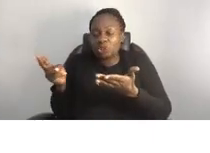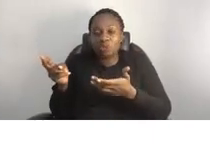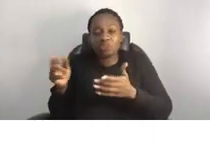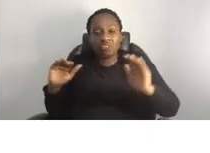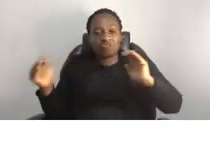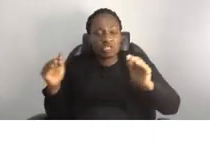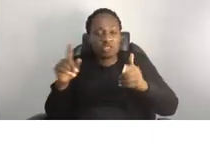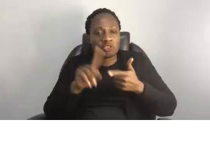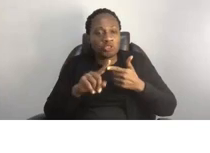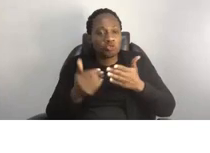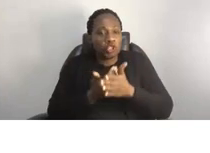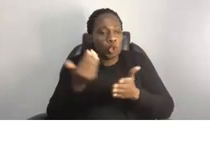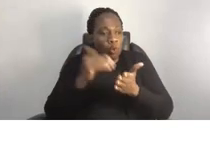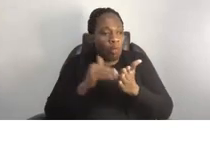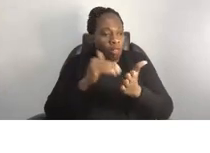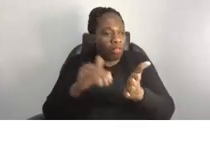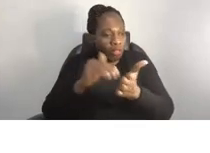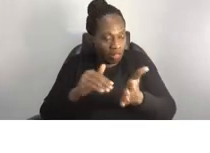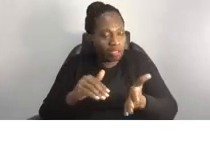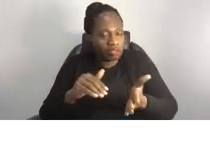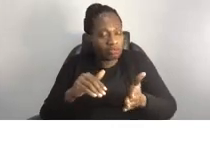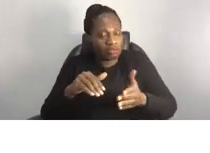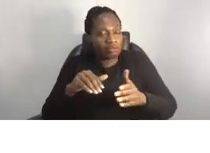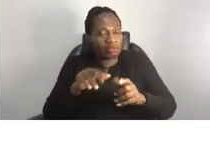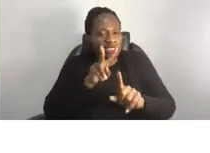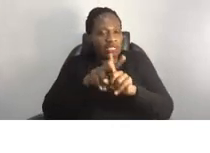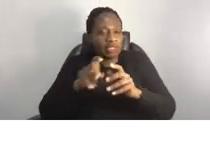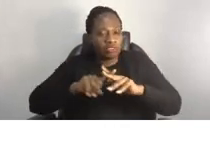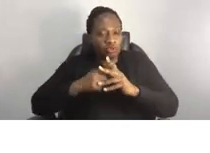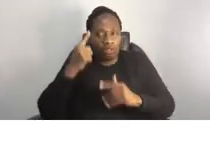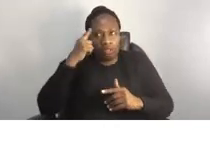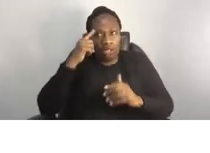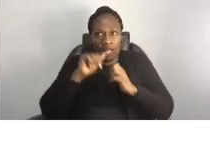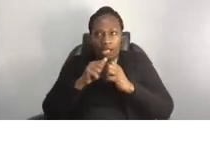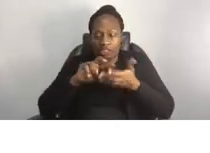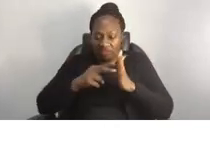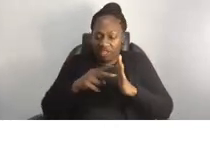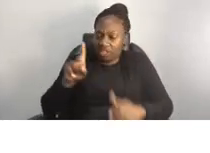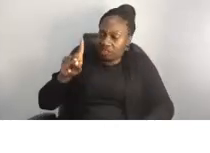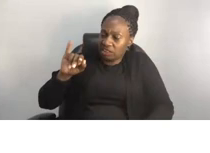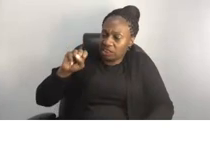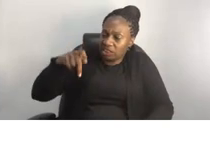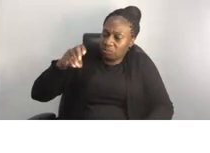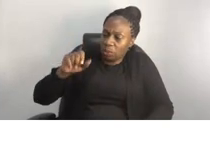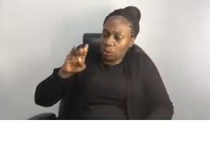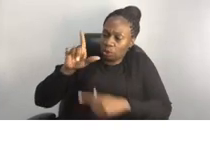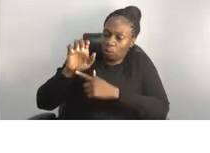renewable assignments. So to get started, let's think about how you might define a disposable assignment.